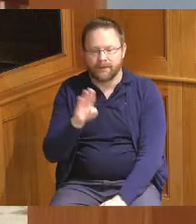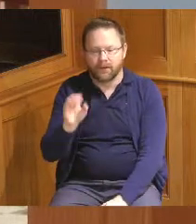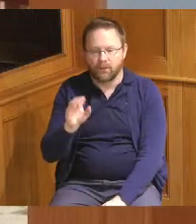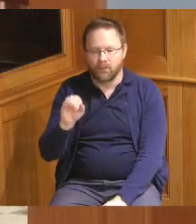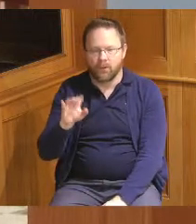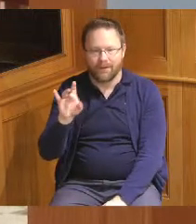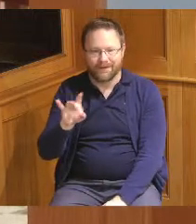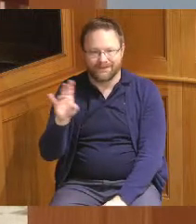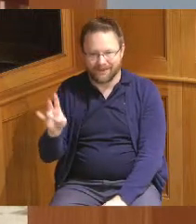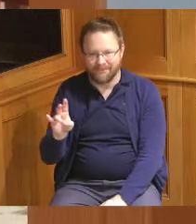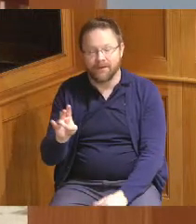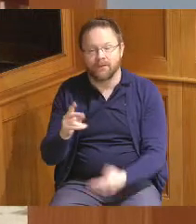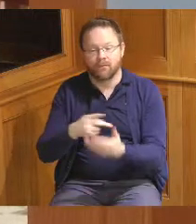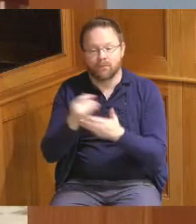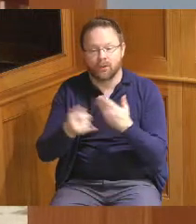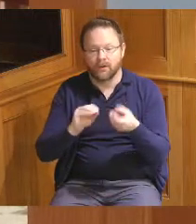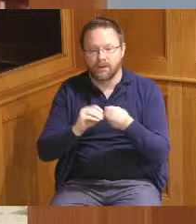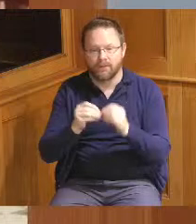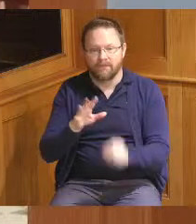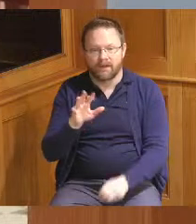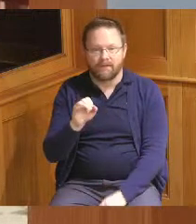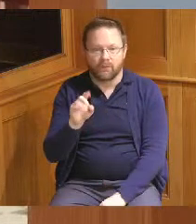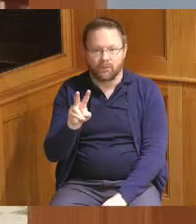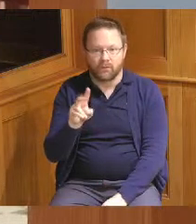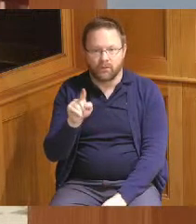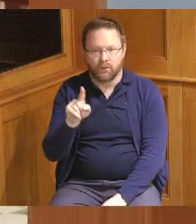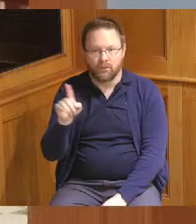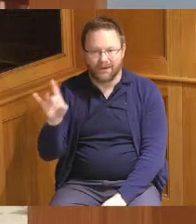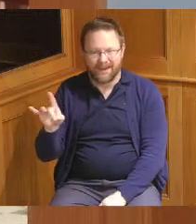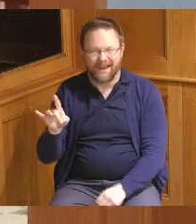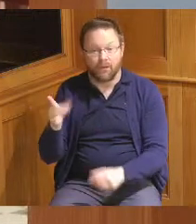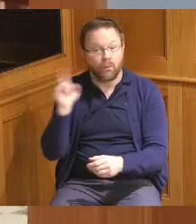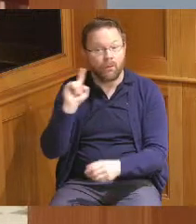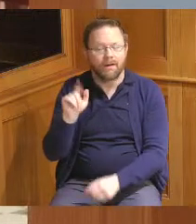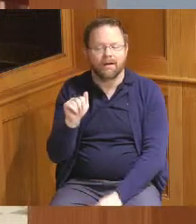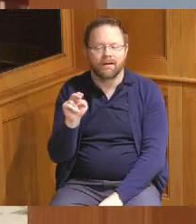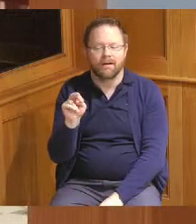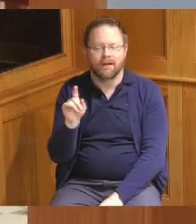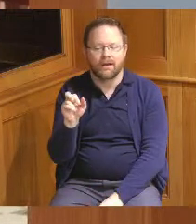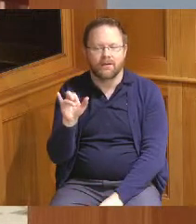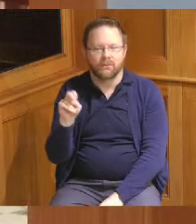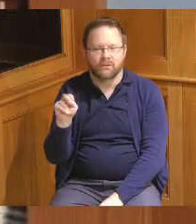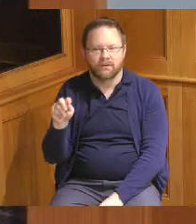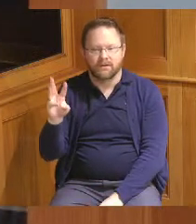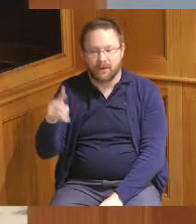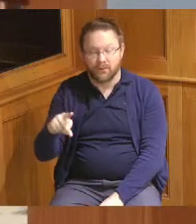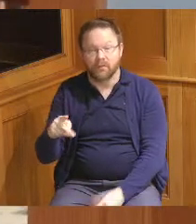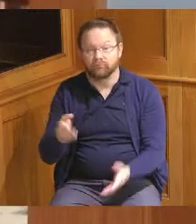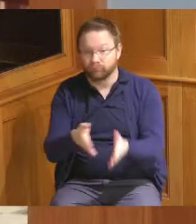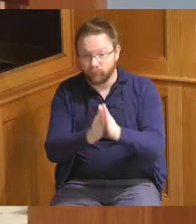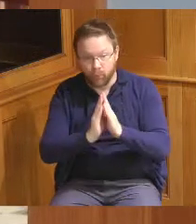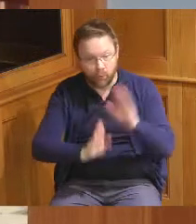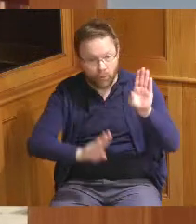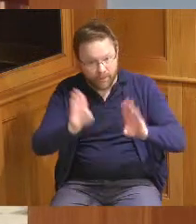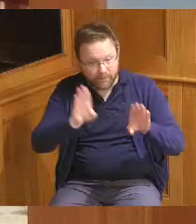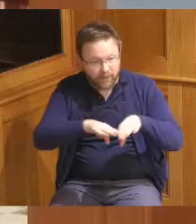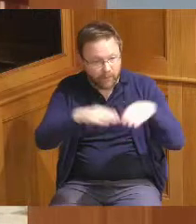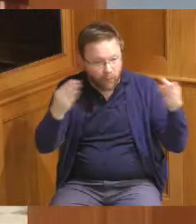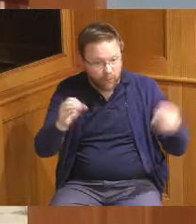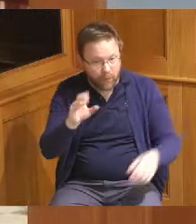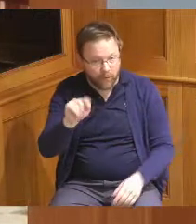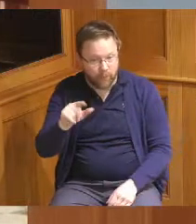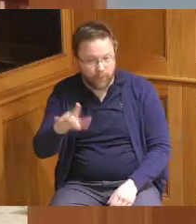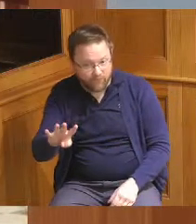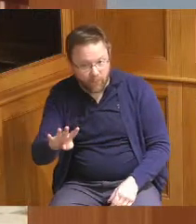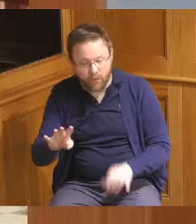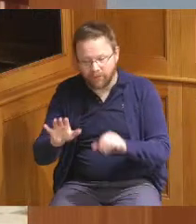Project number is 502118, and it's located in Anderson Township. We opened the bids on October 24th. The